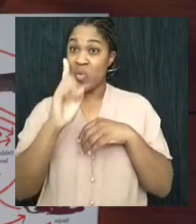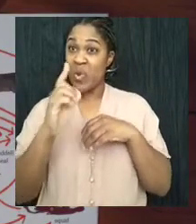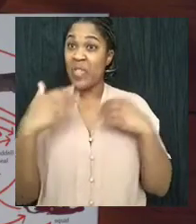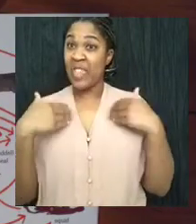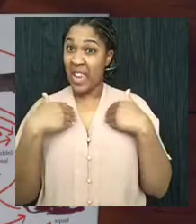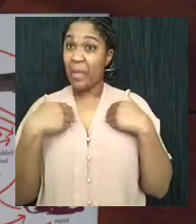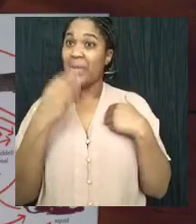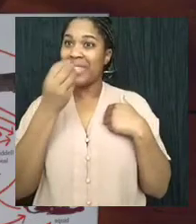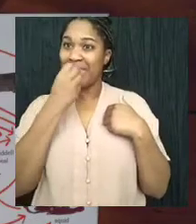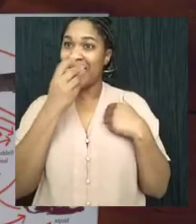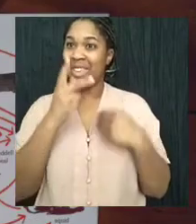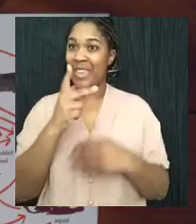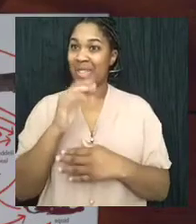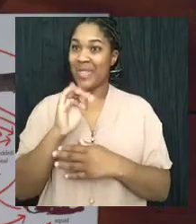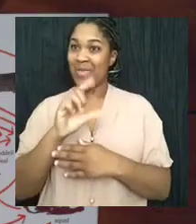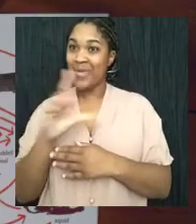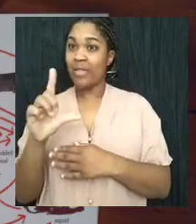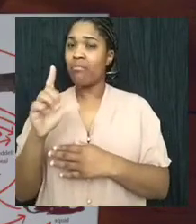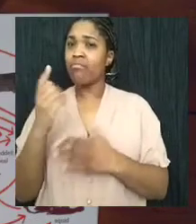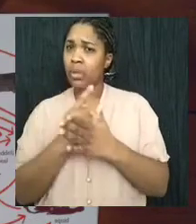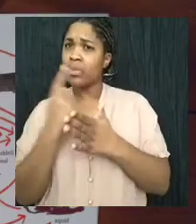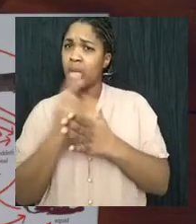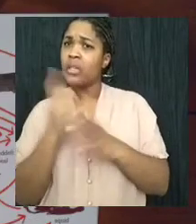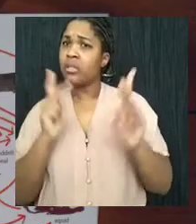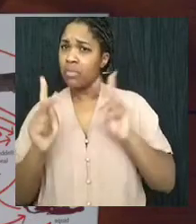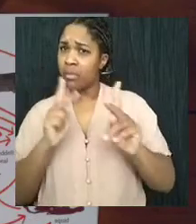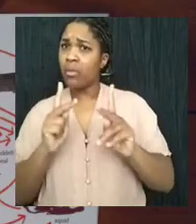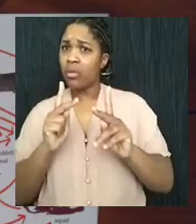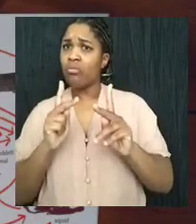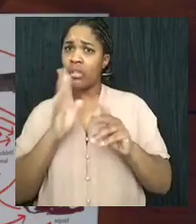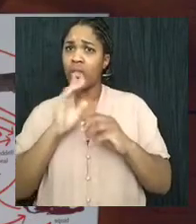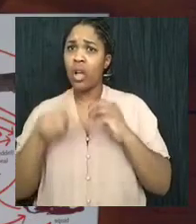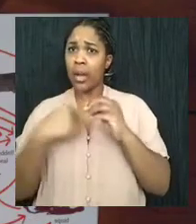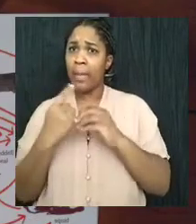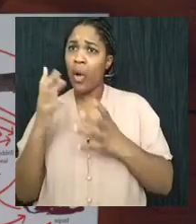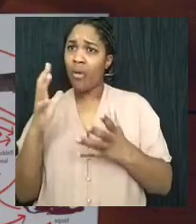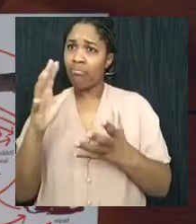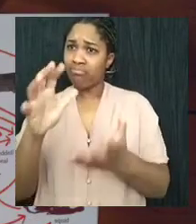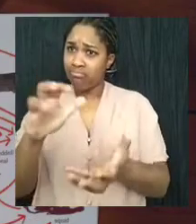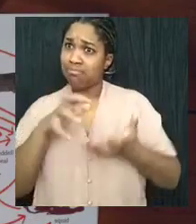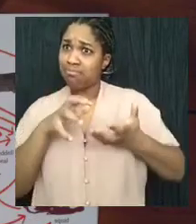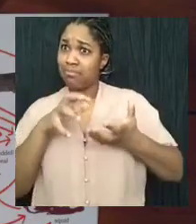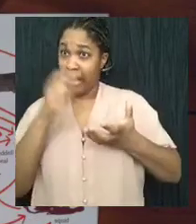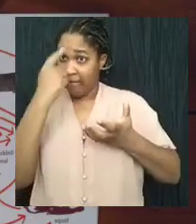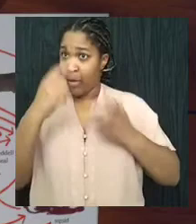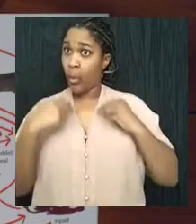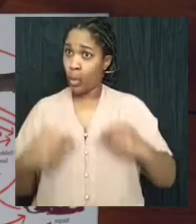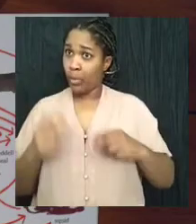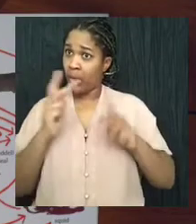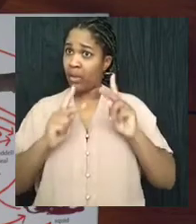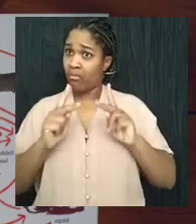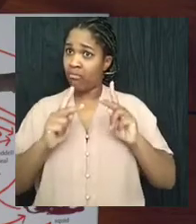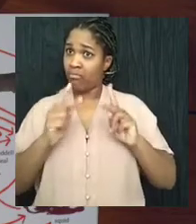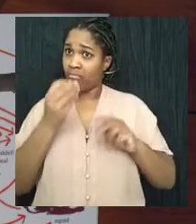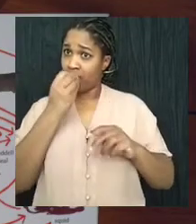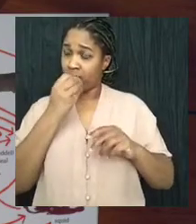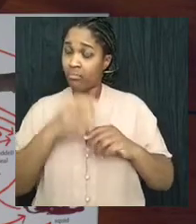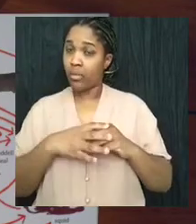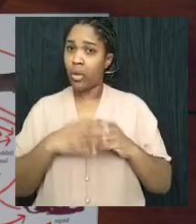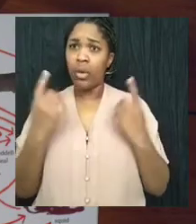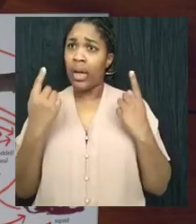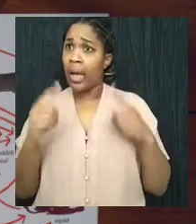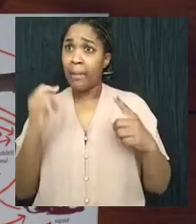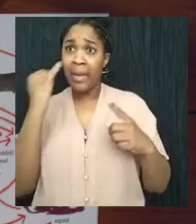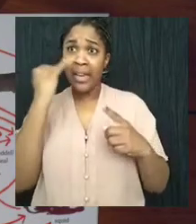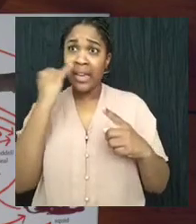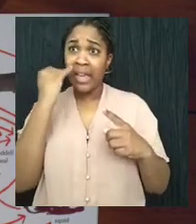Sometimes people talk about catching krill for human food. But what would happen to the food web if